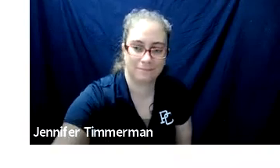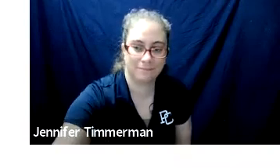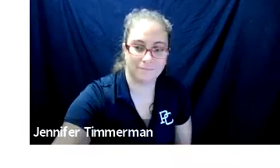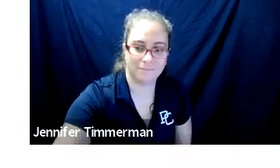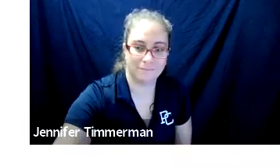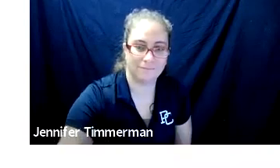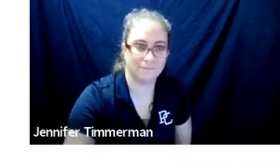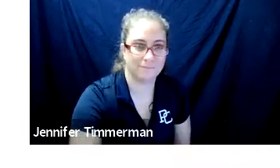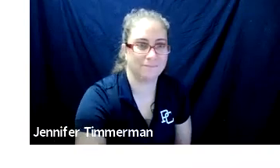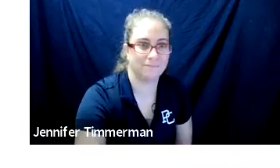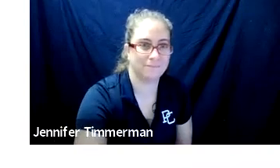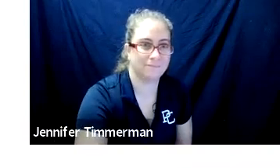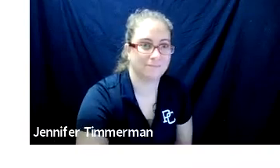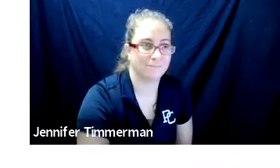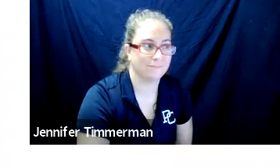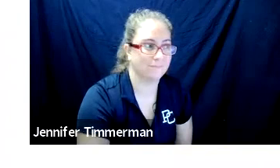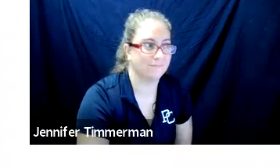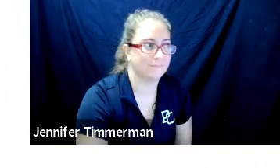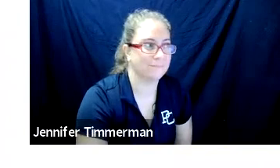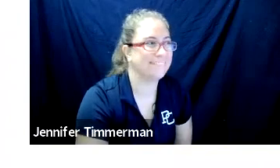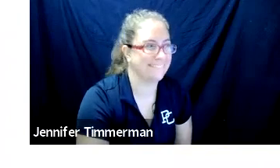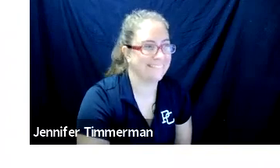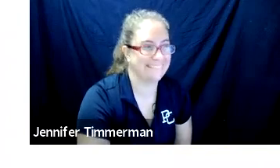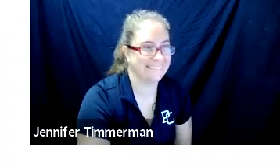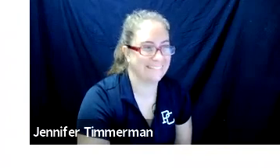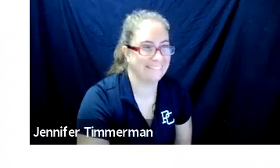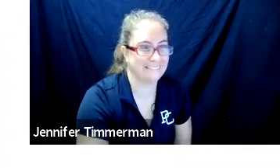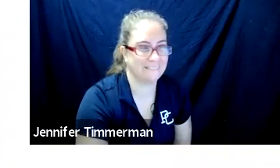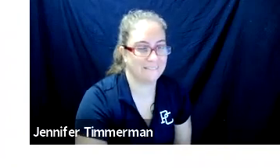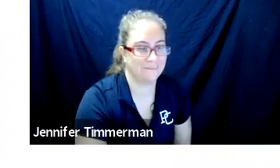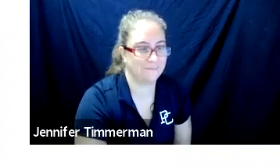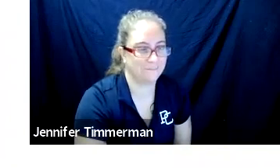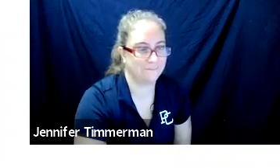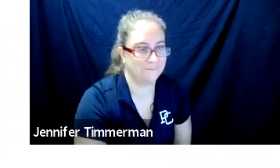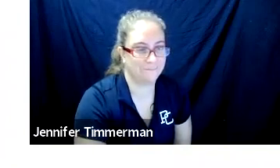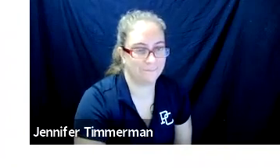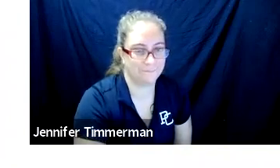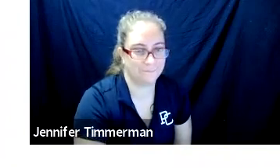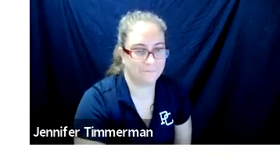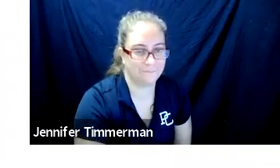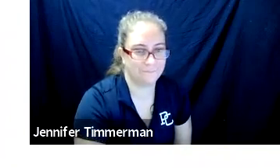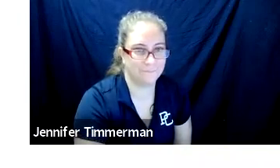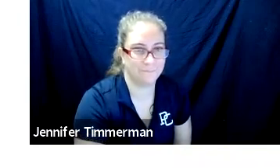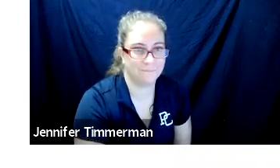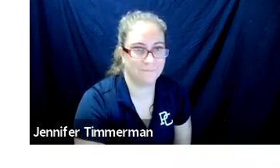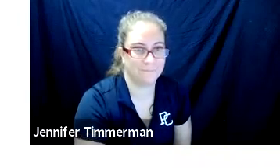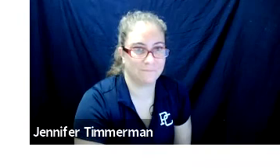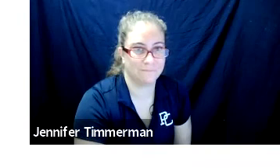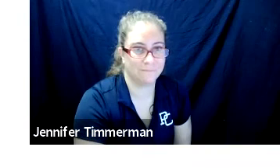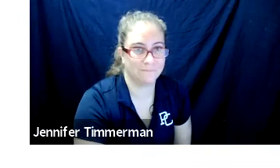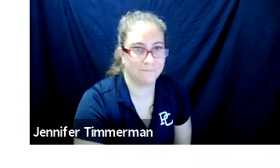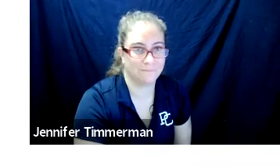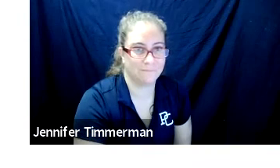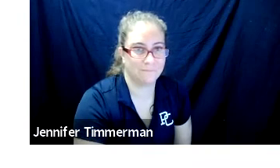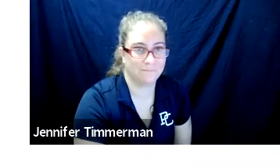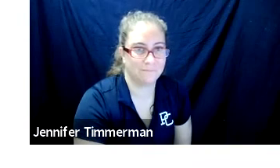call, which was 15 minutes before we actually got started. And I can certainly ask Thomas in marketing if he can clean that up for